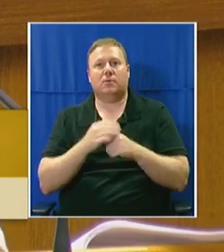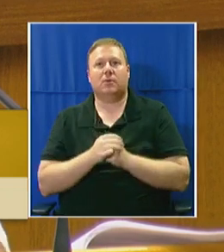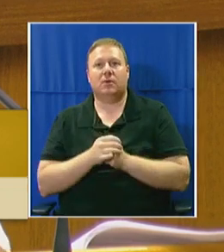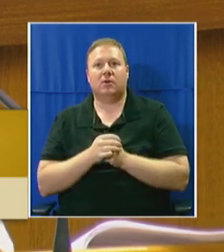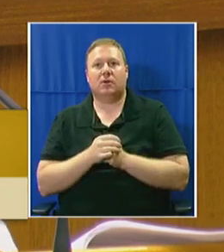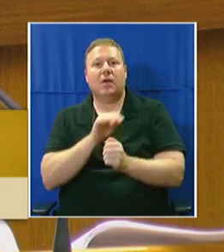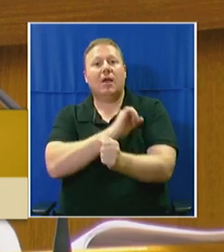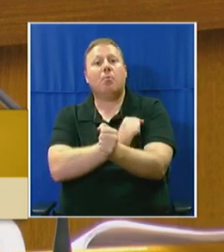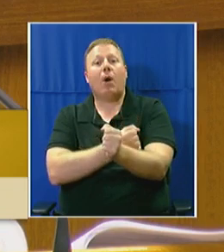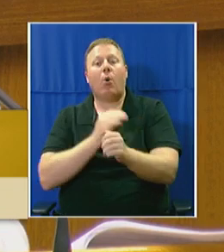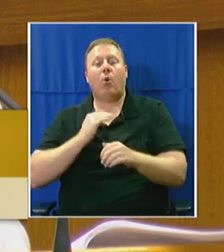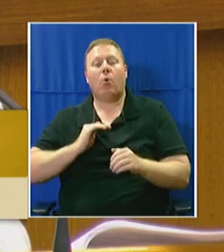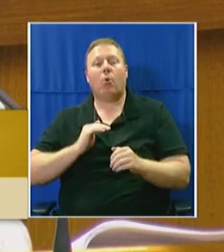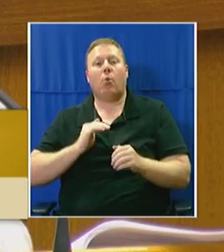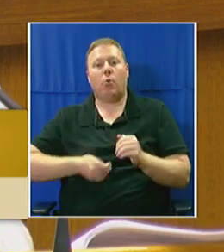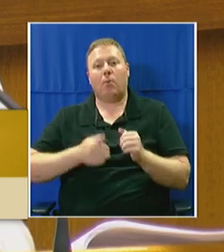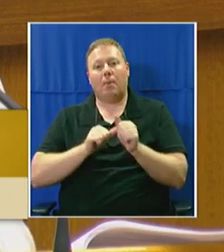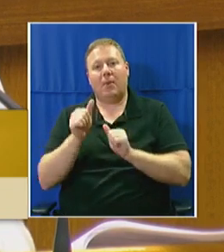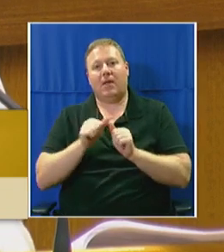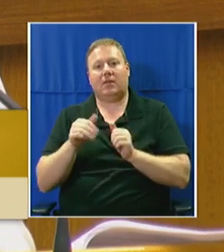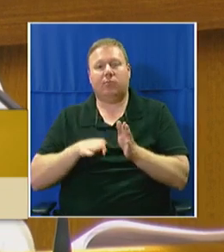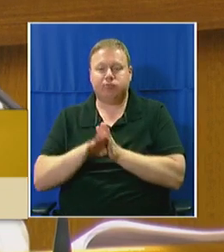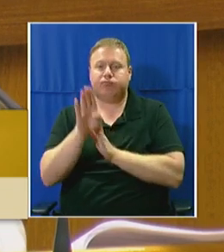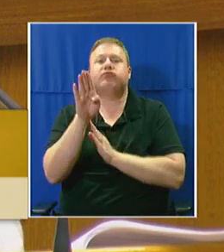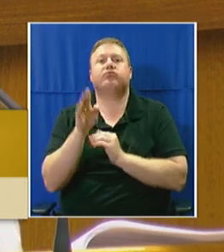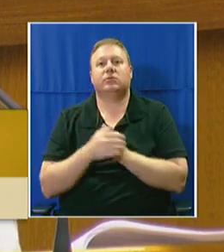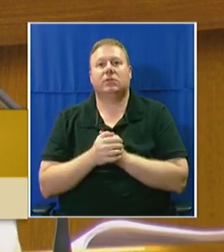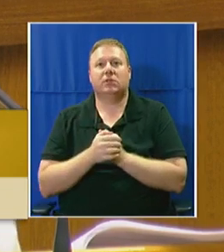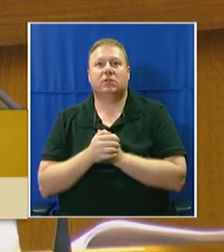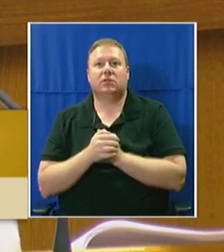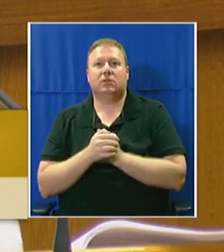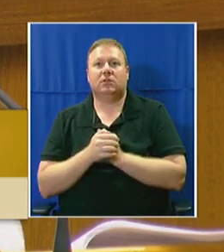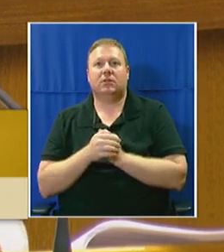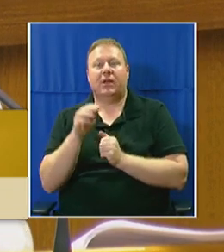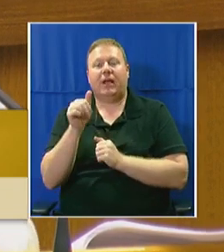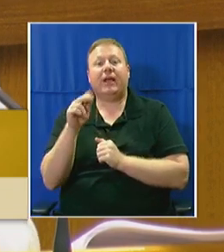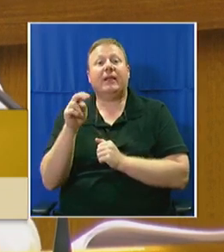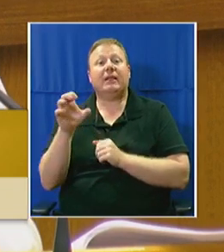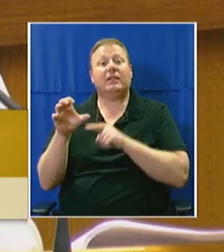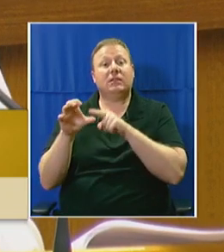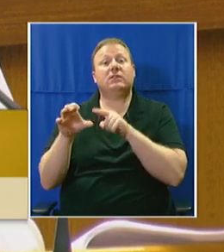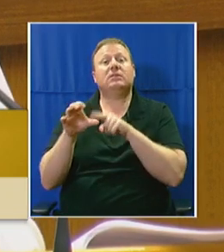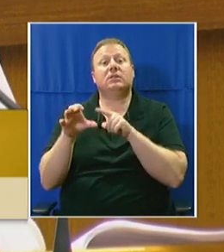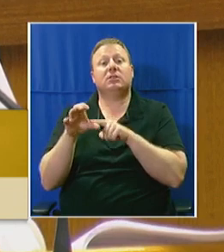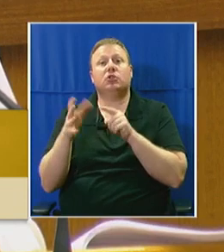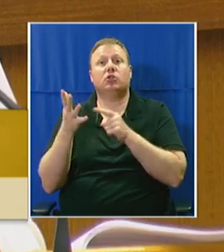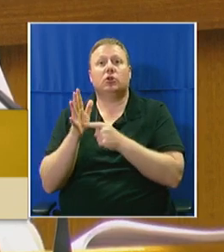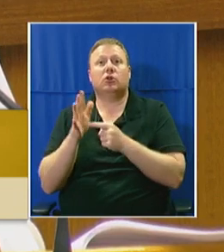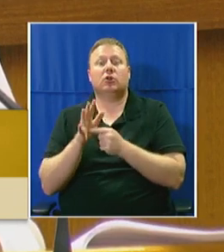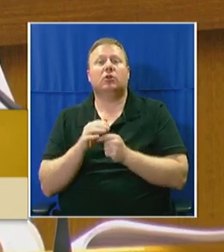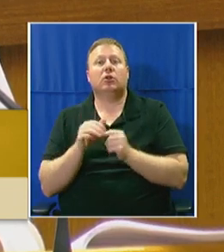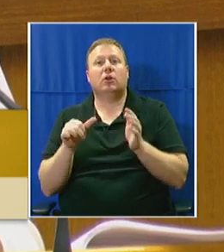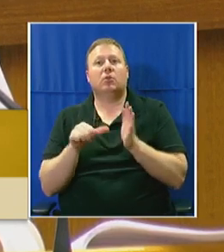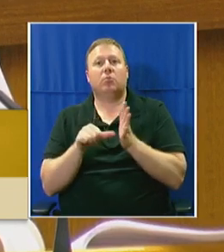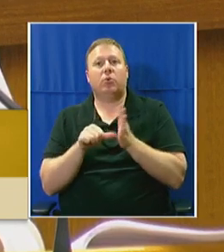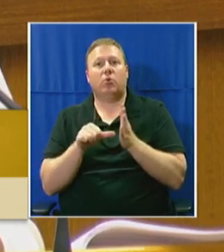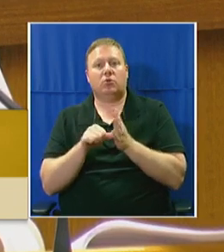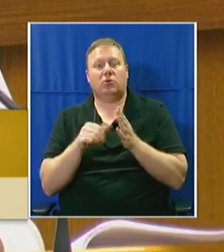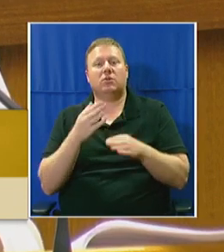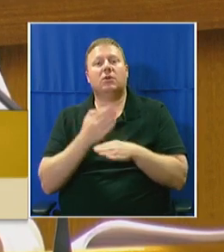is of the view that the empowerment of women remains important part of our employment equity and